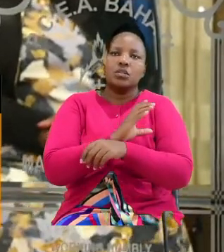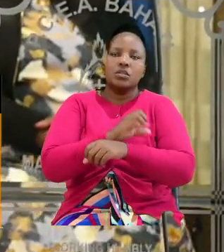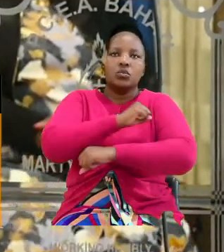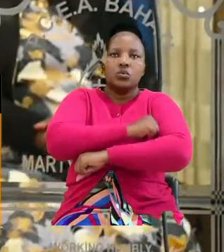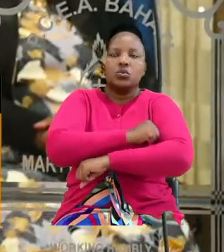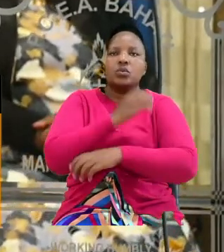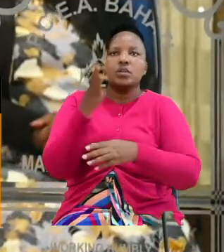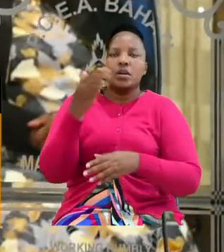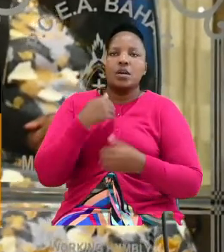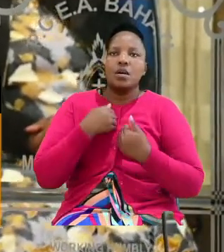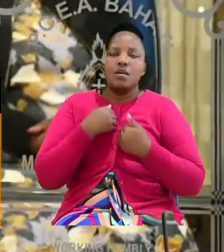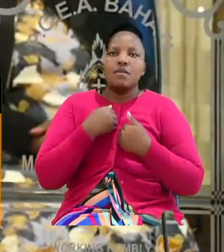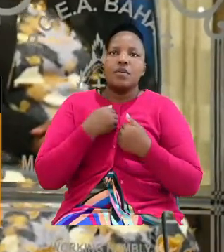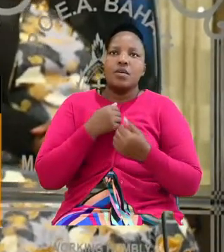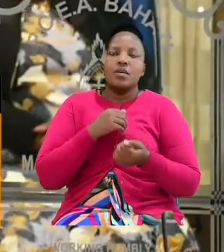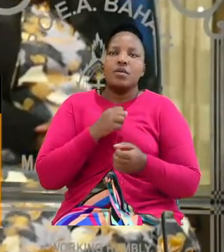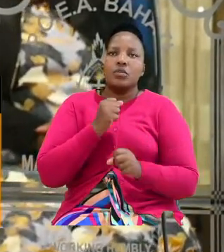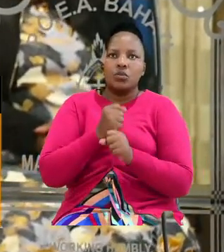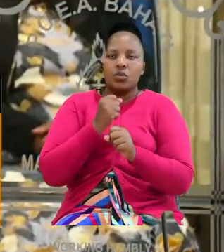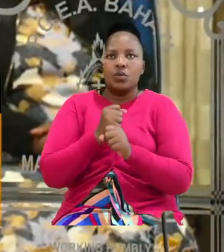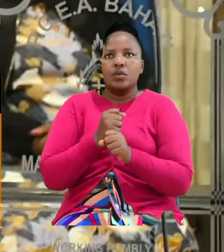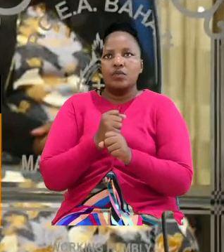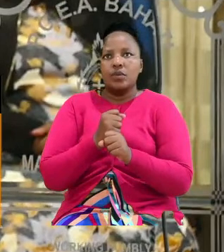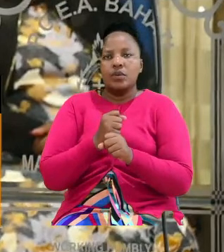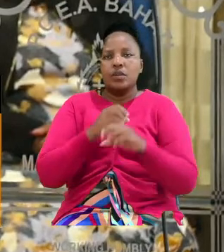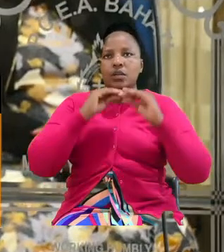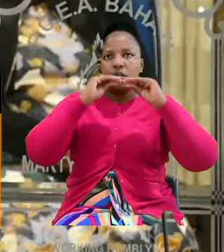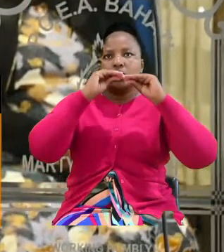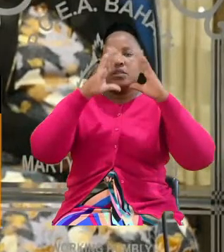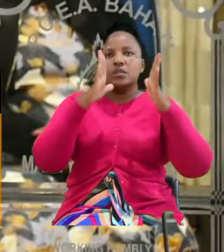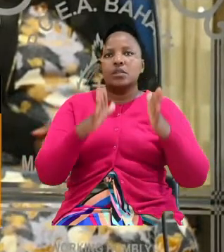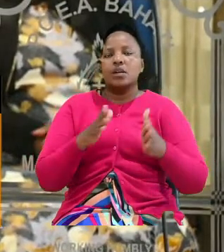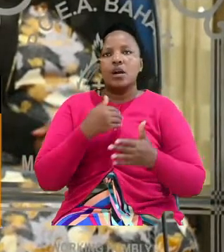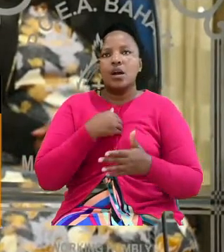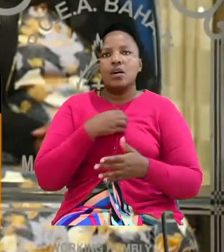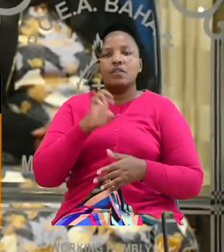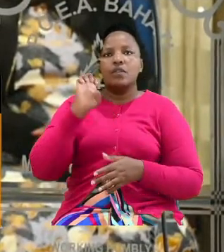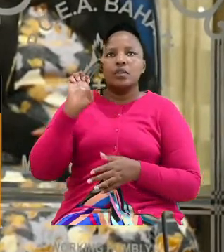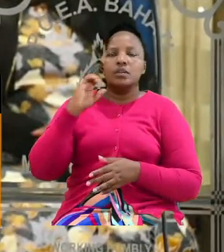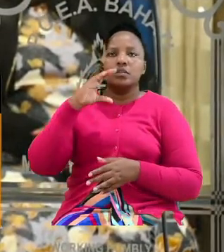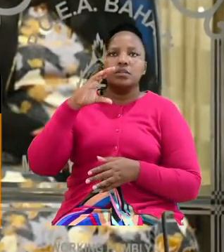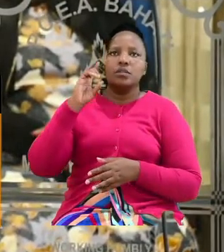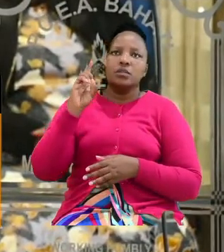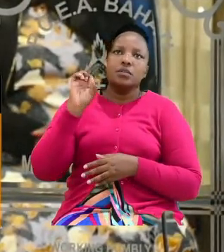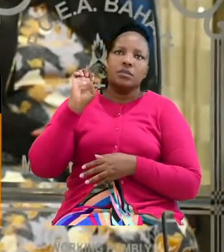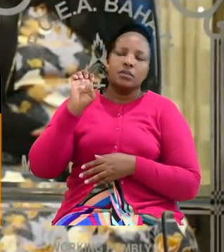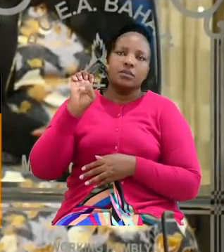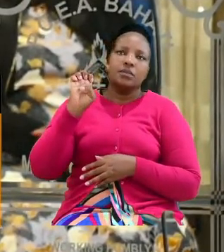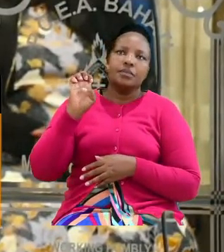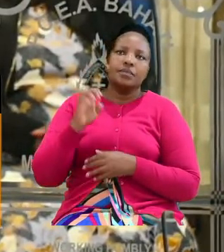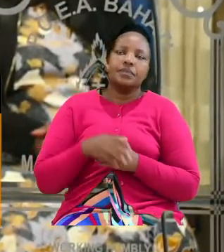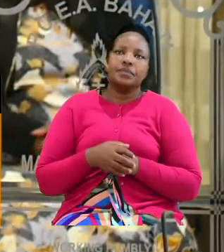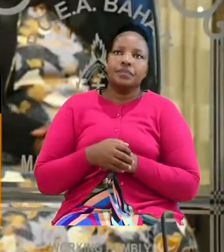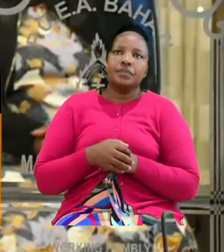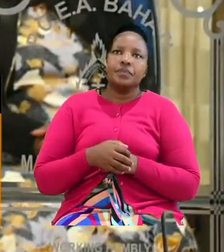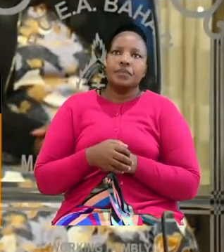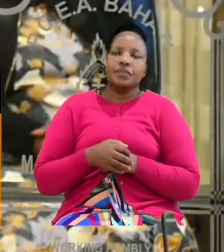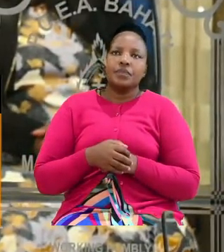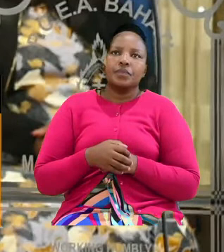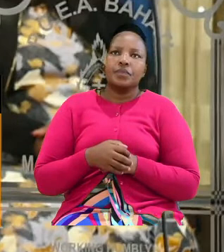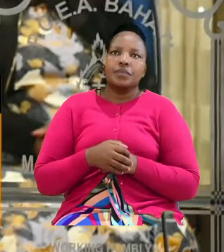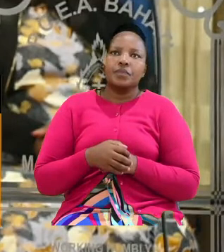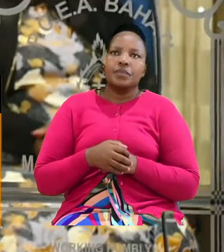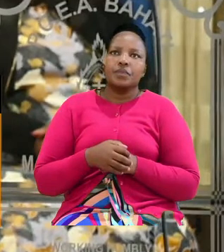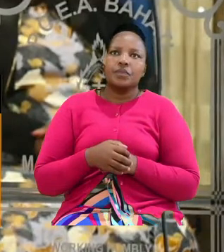competitively recruit a qualified head teacher to handle ECD levels. Minimum requirements for